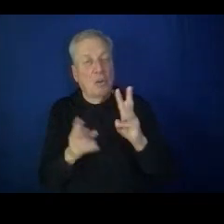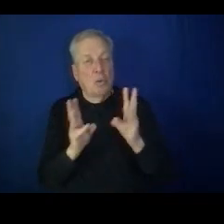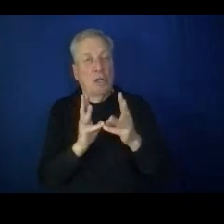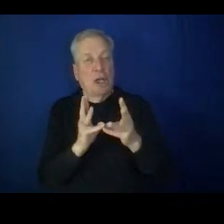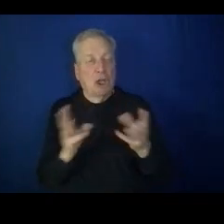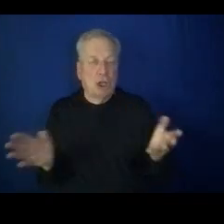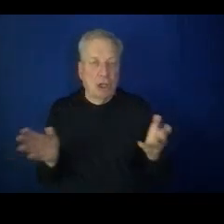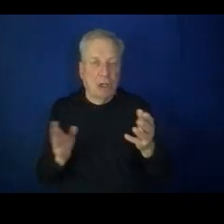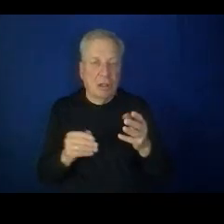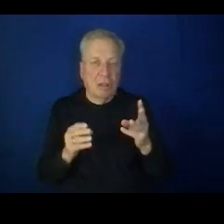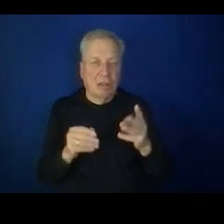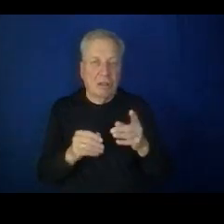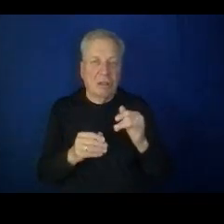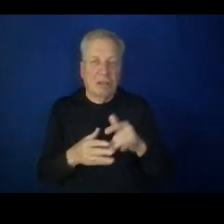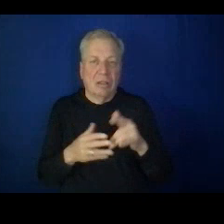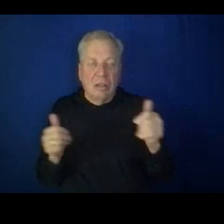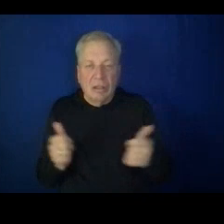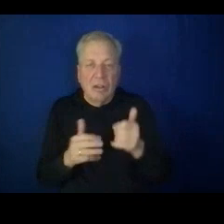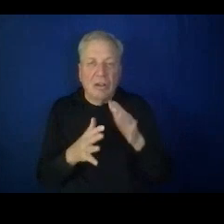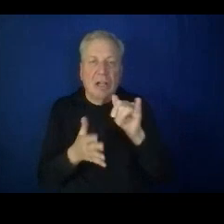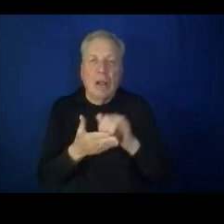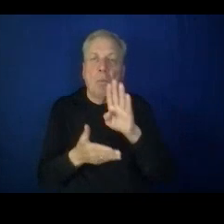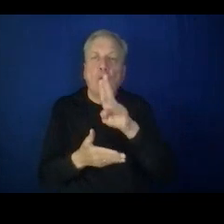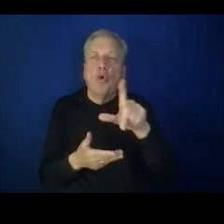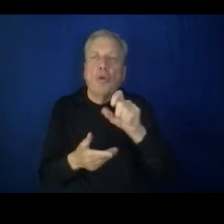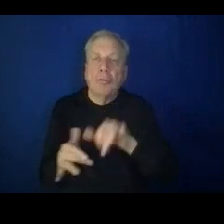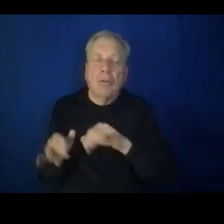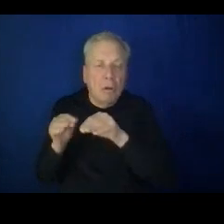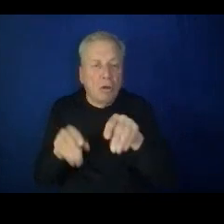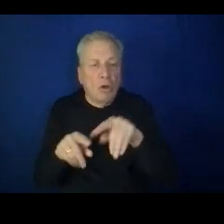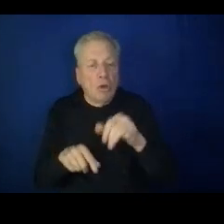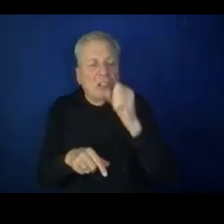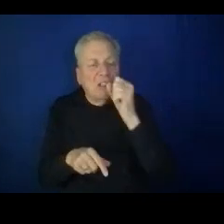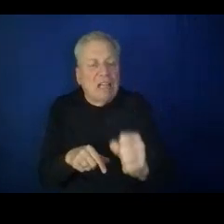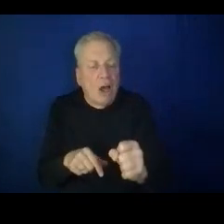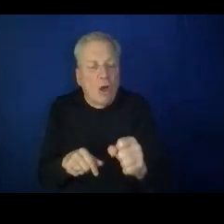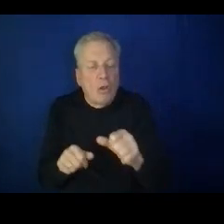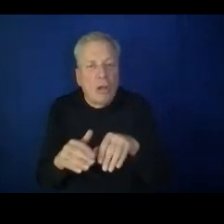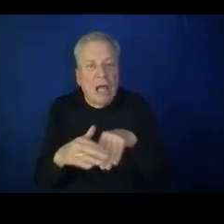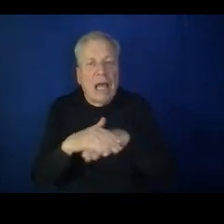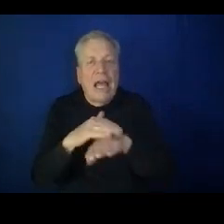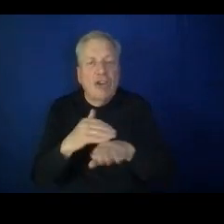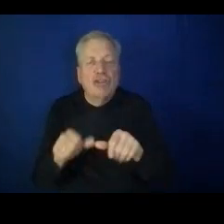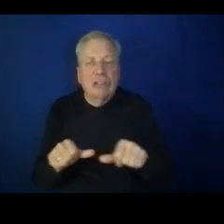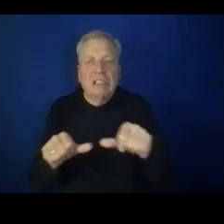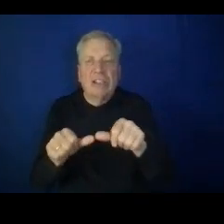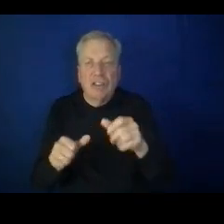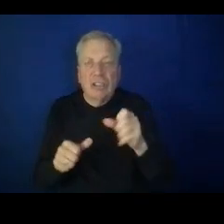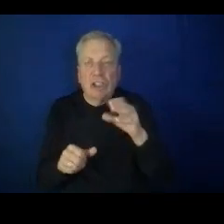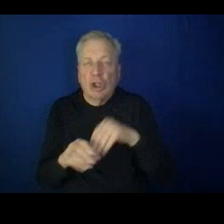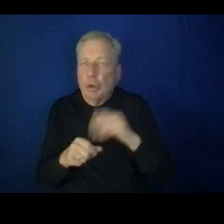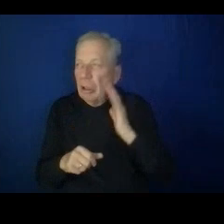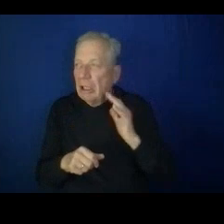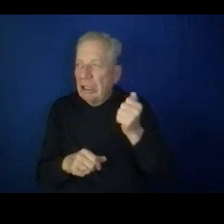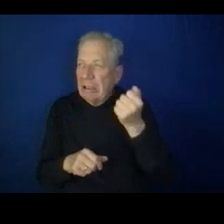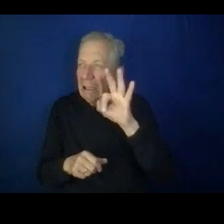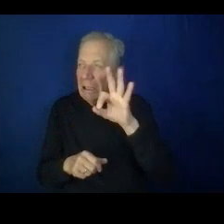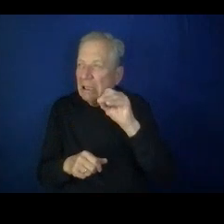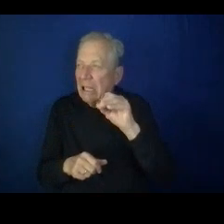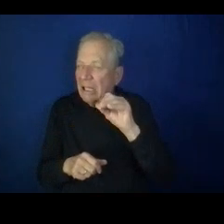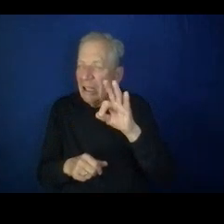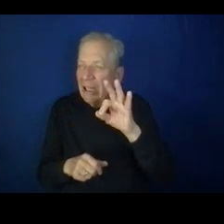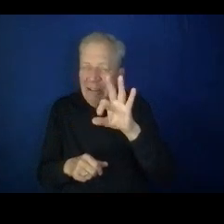I think some bulls walking south through South Entrance. So in the late 1990s and